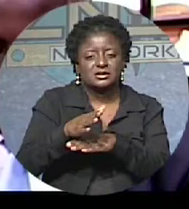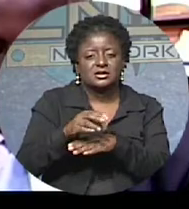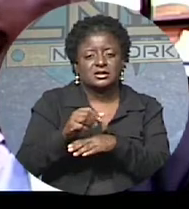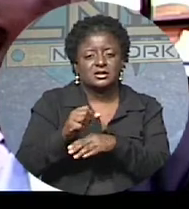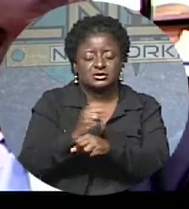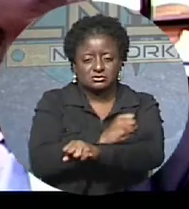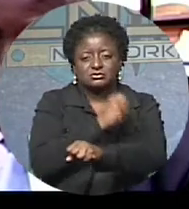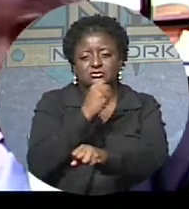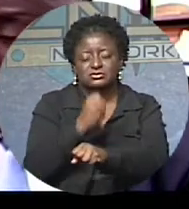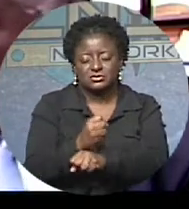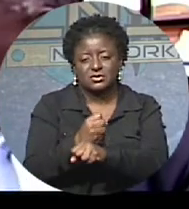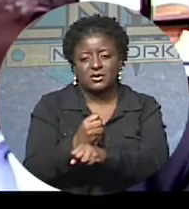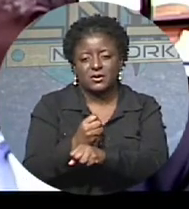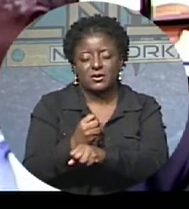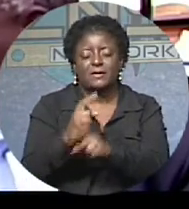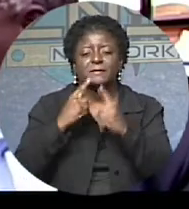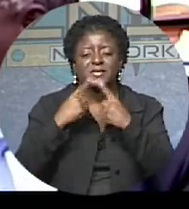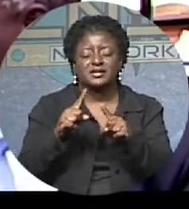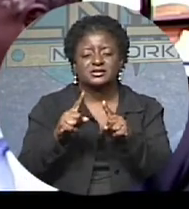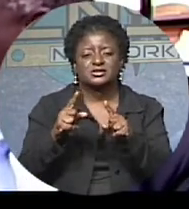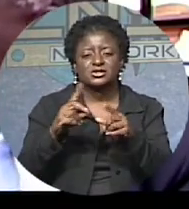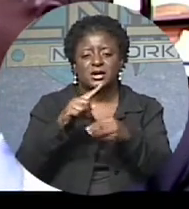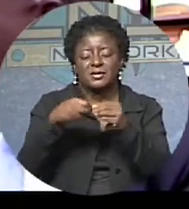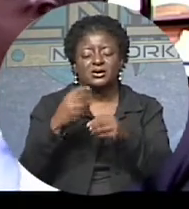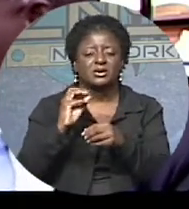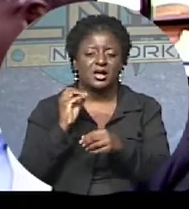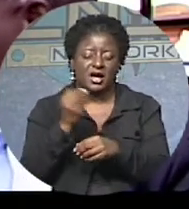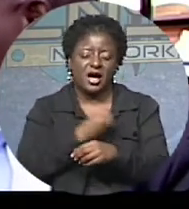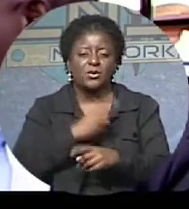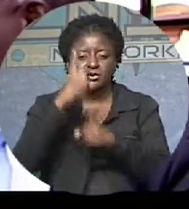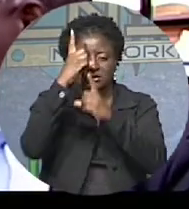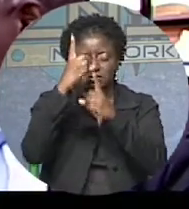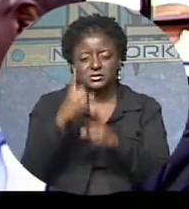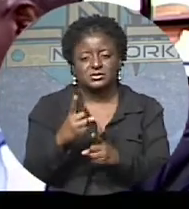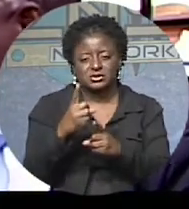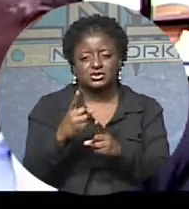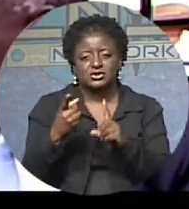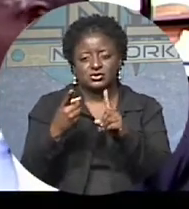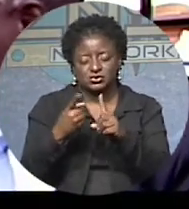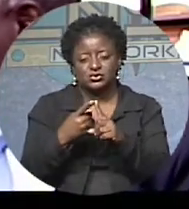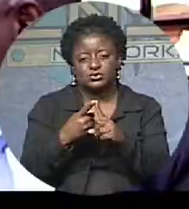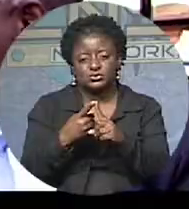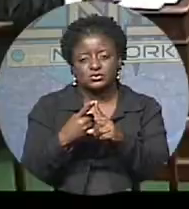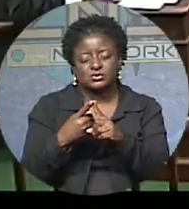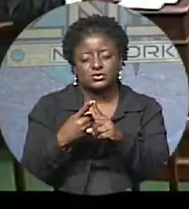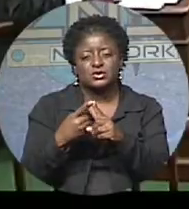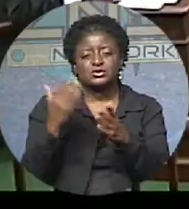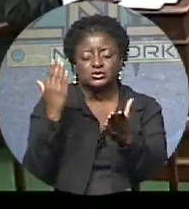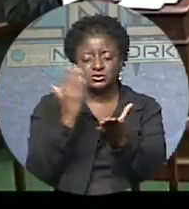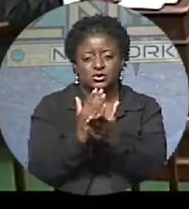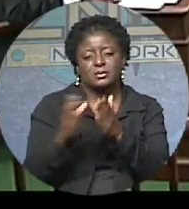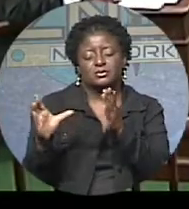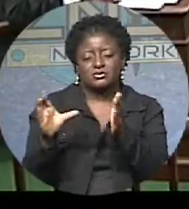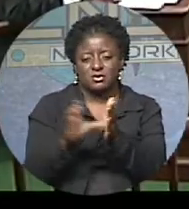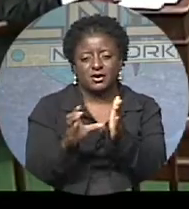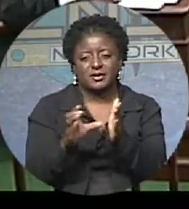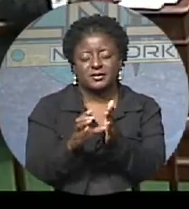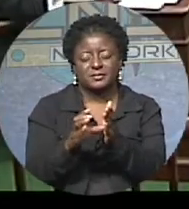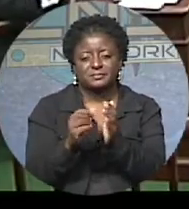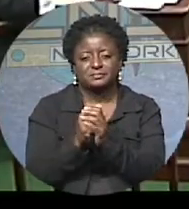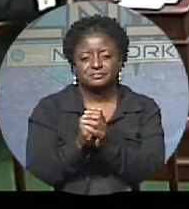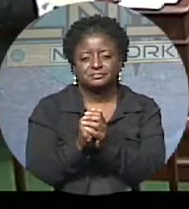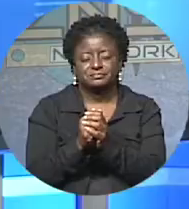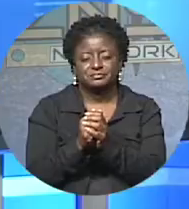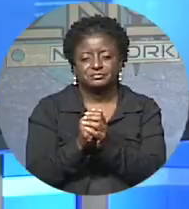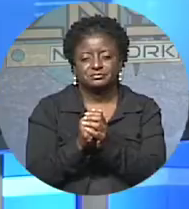our collective determination to break the back of crime once and for all. For the ZNS Network News, I'm